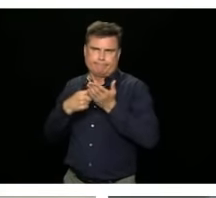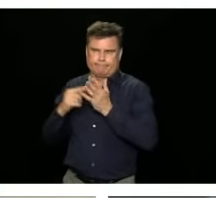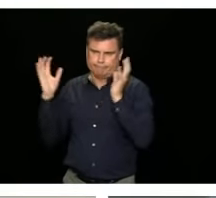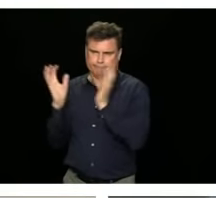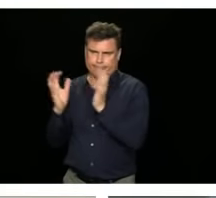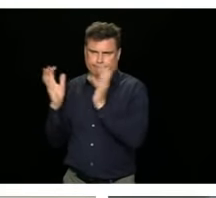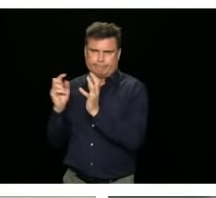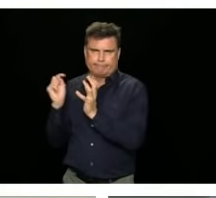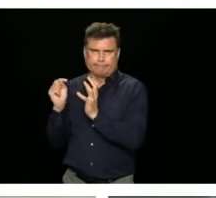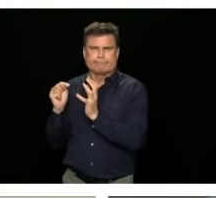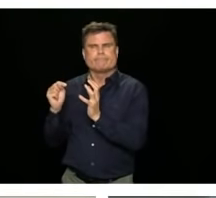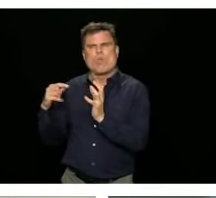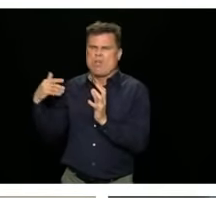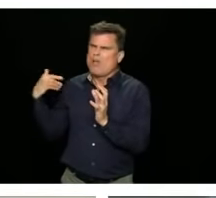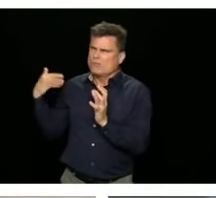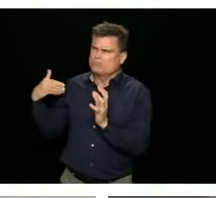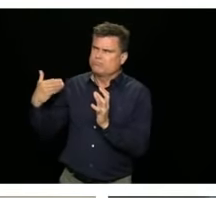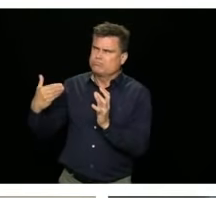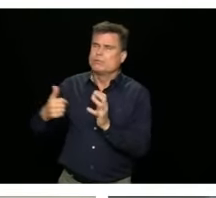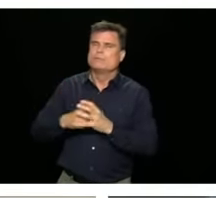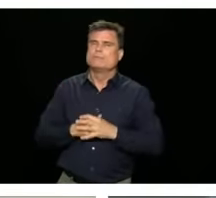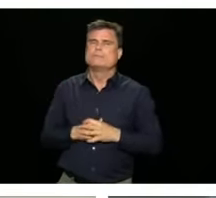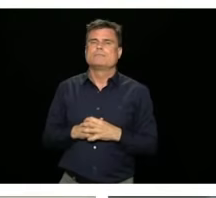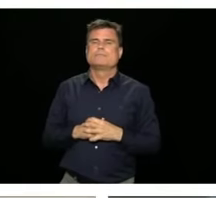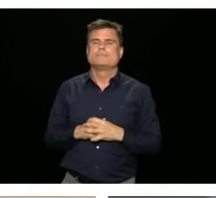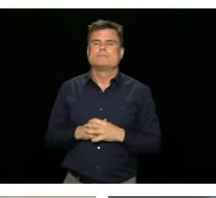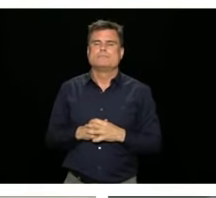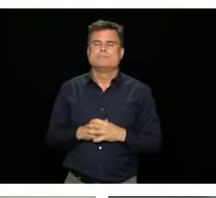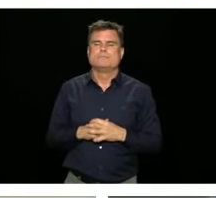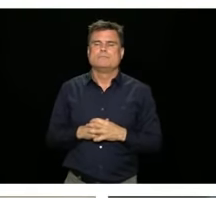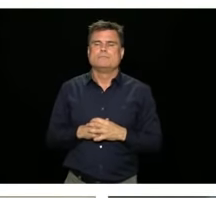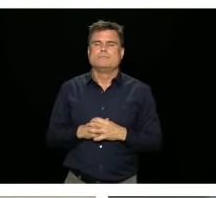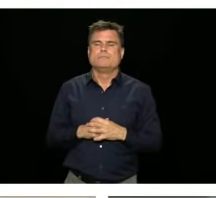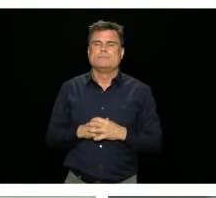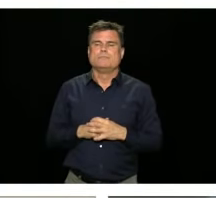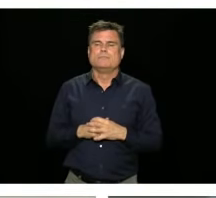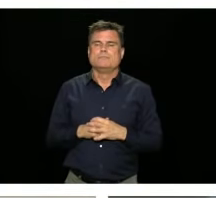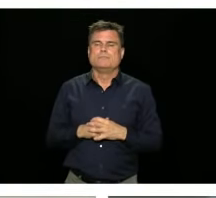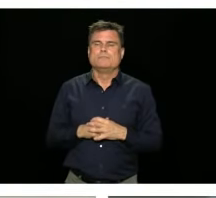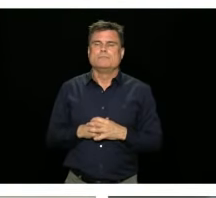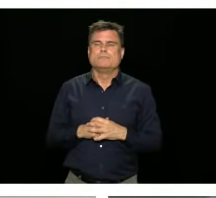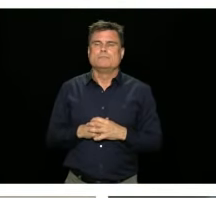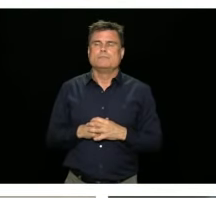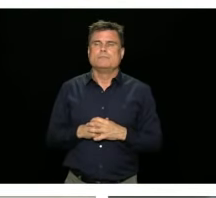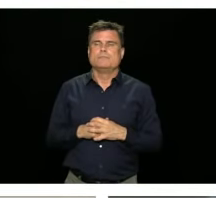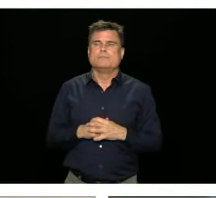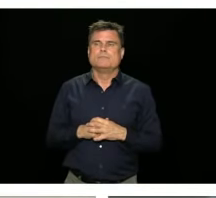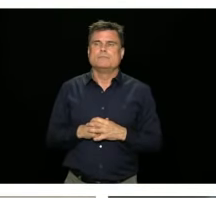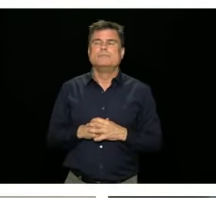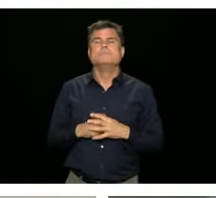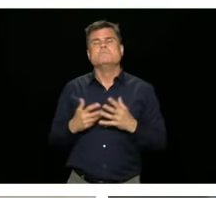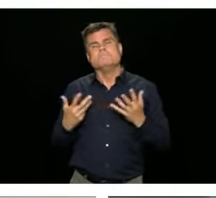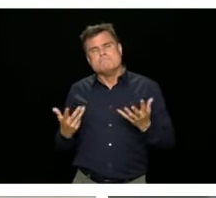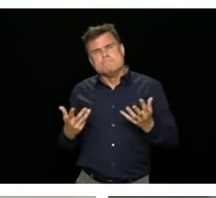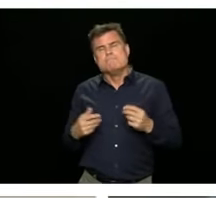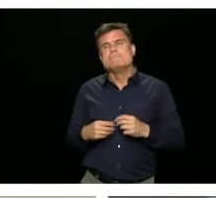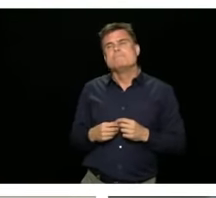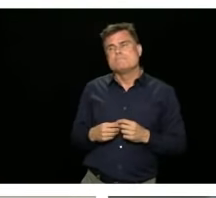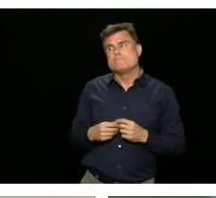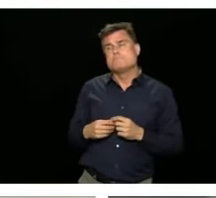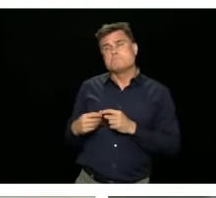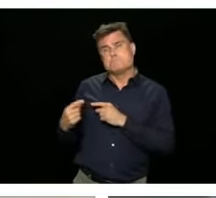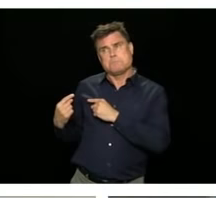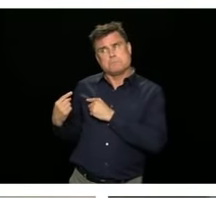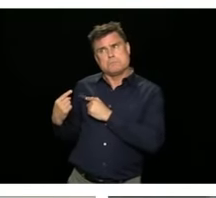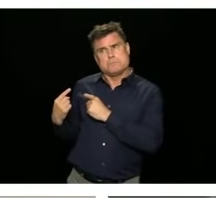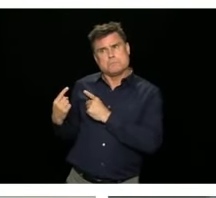lately people have been saying, well, you know, we've had across the country premiers not wanting to acknowledge that systemic racism exists. And Premier Horgan's, I think, the